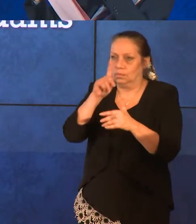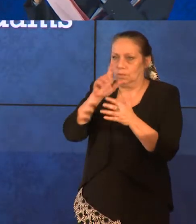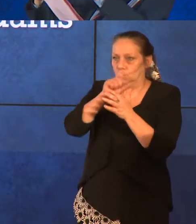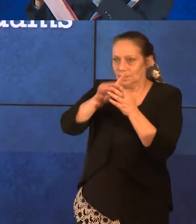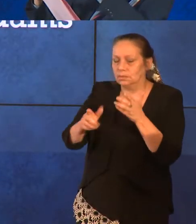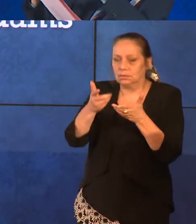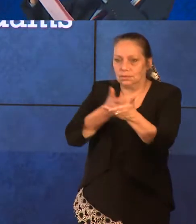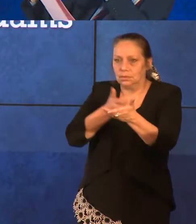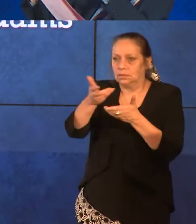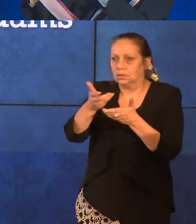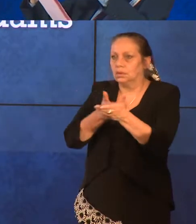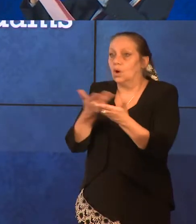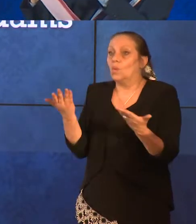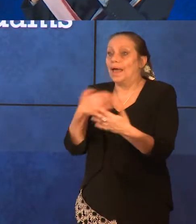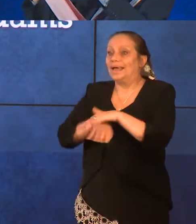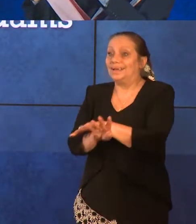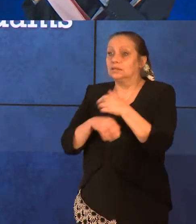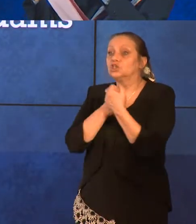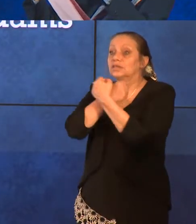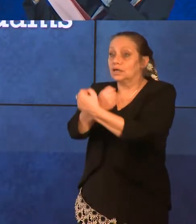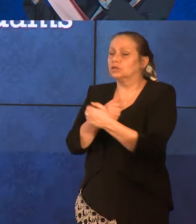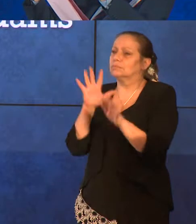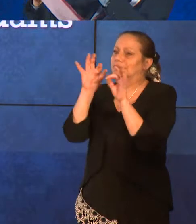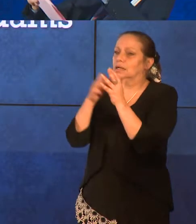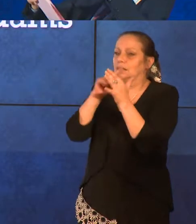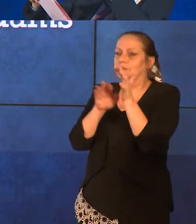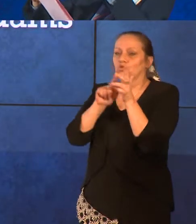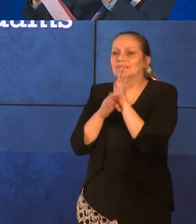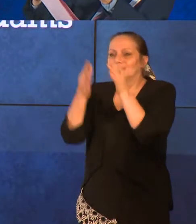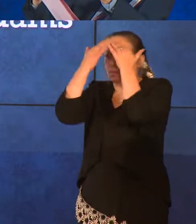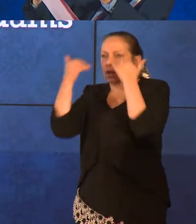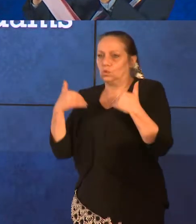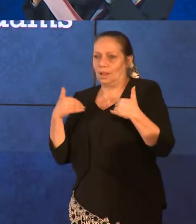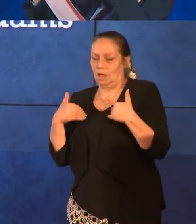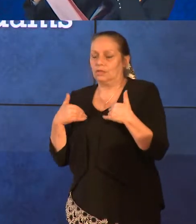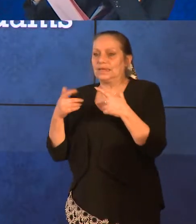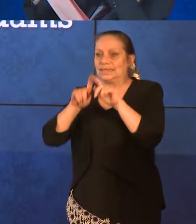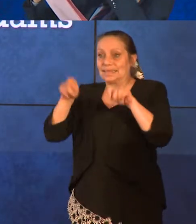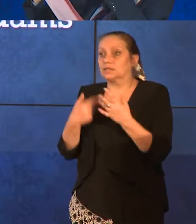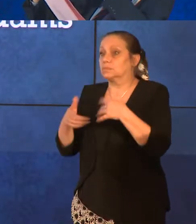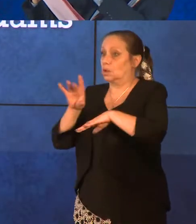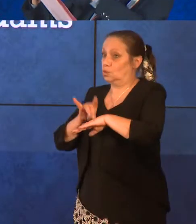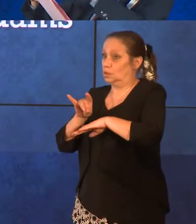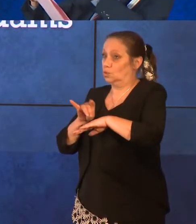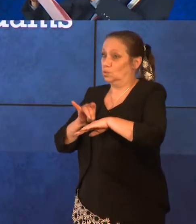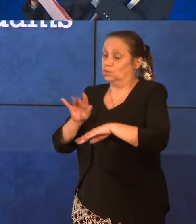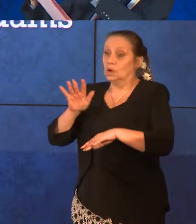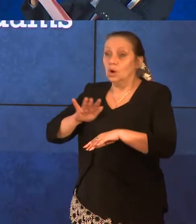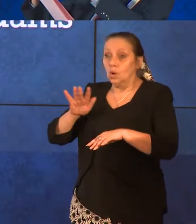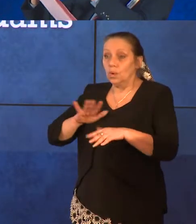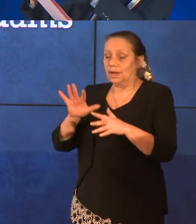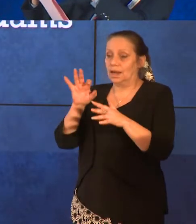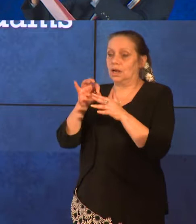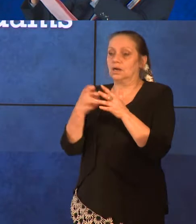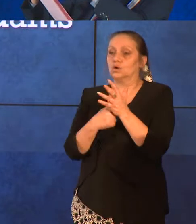disability in places of detention, particularly prisons, mental health services, also in hospitals. We need to have protocols